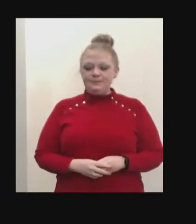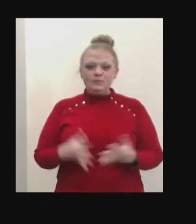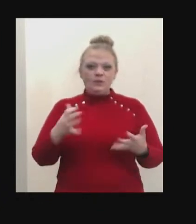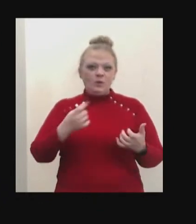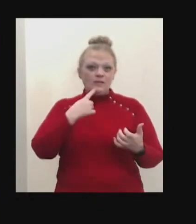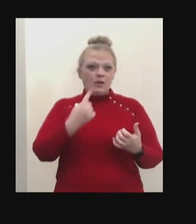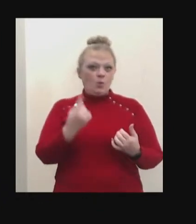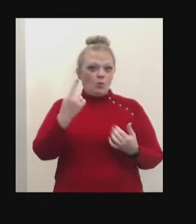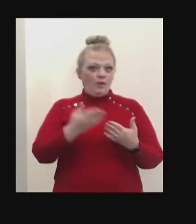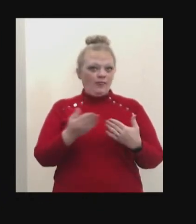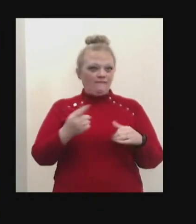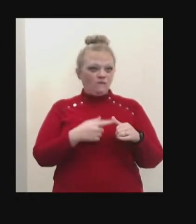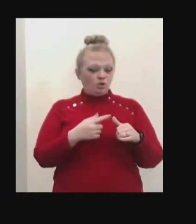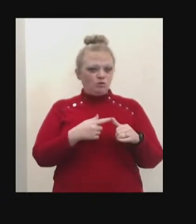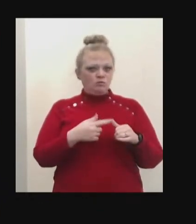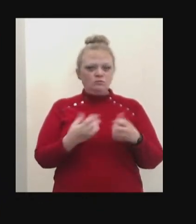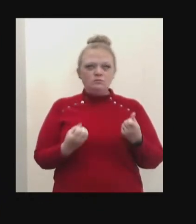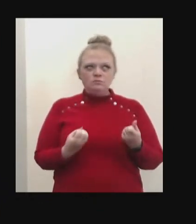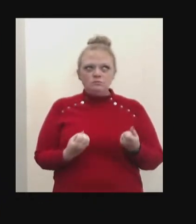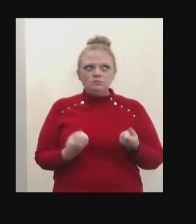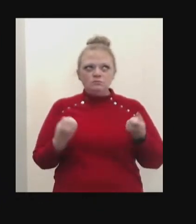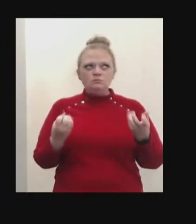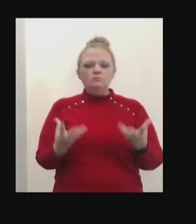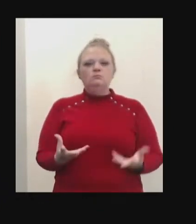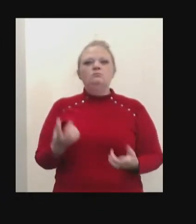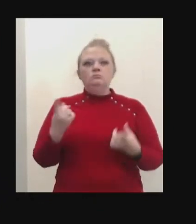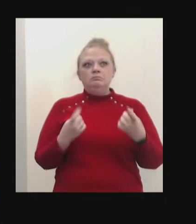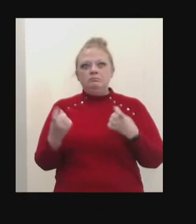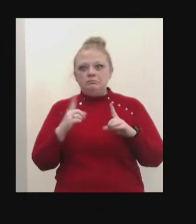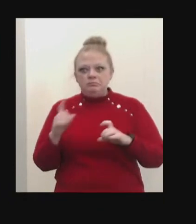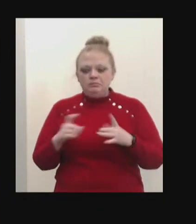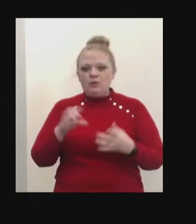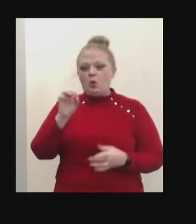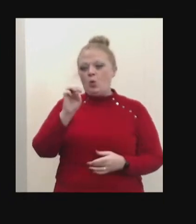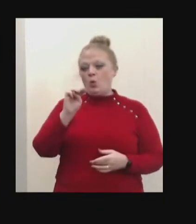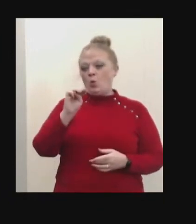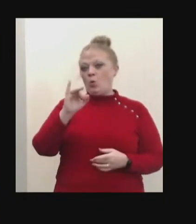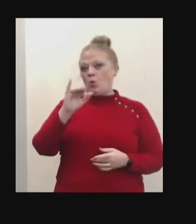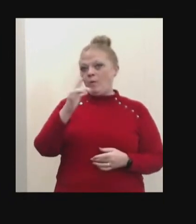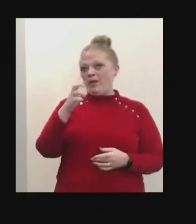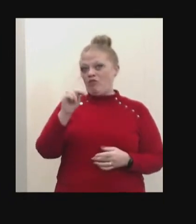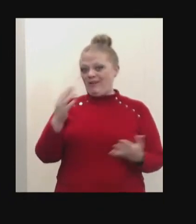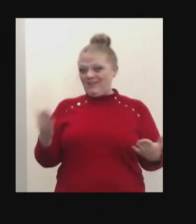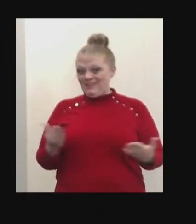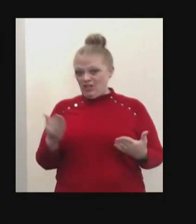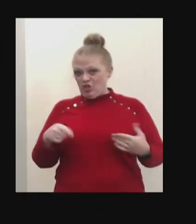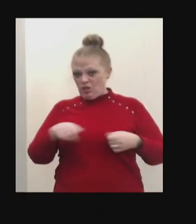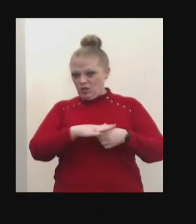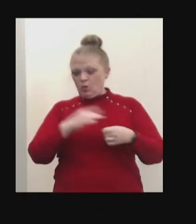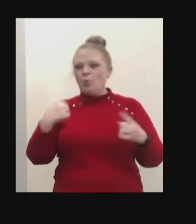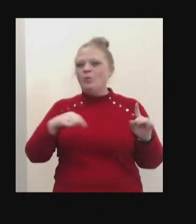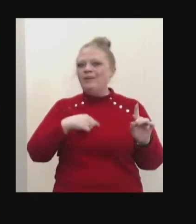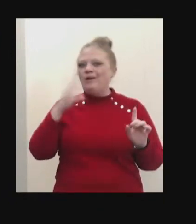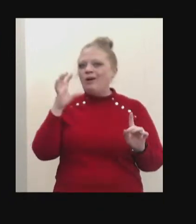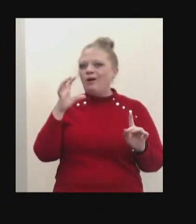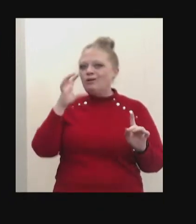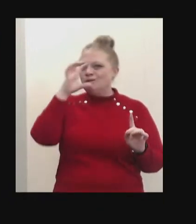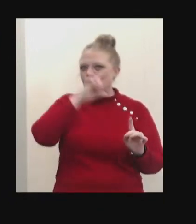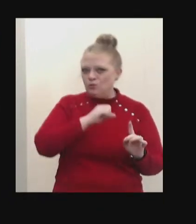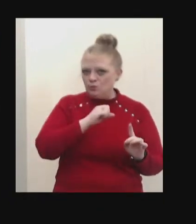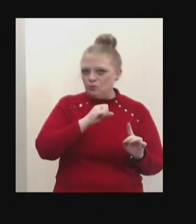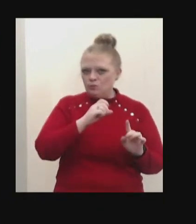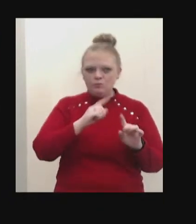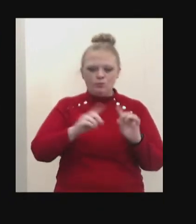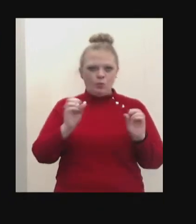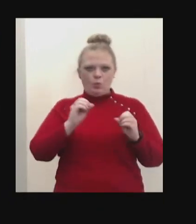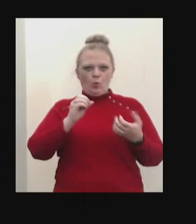first. There's a lot of questions. Is Omicron here in our region? And we assume it is, though we do not have definitive proof